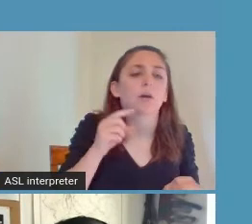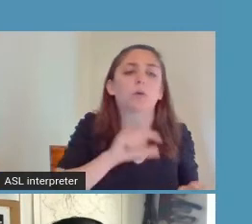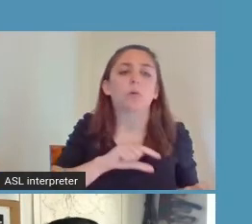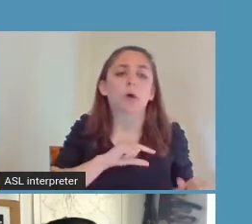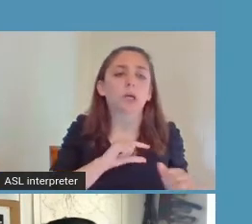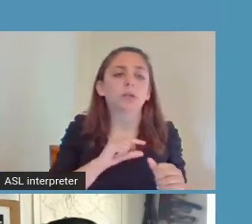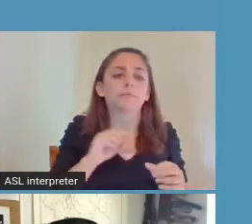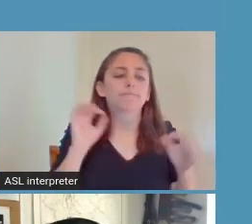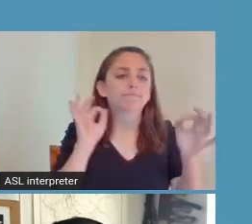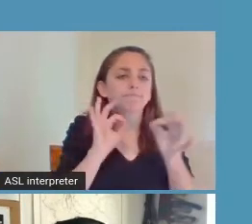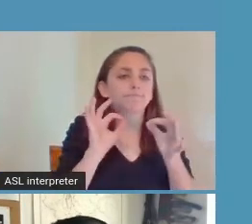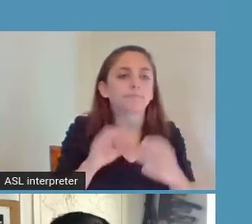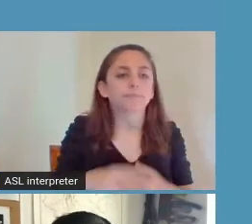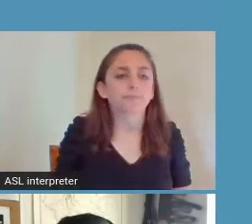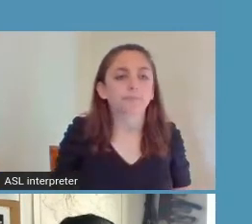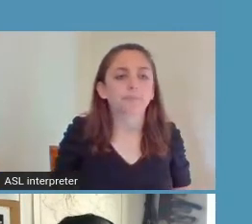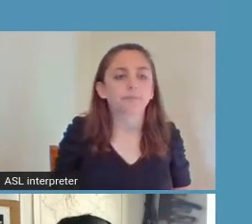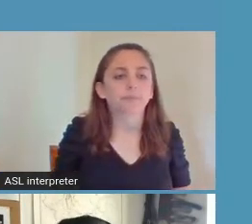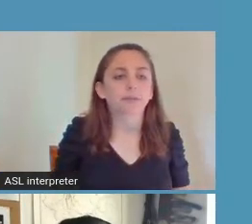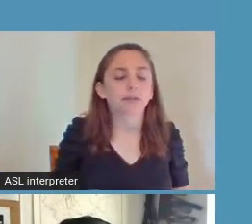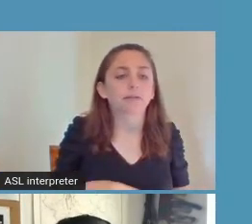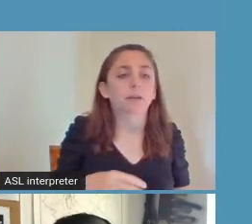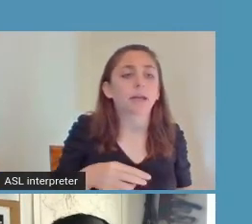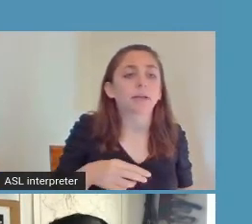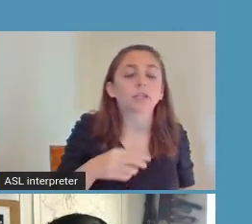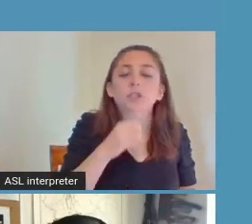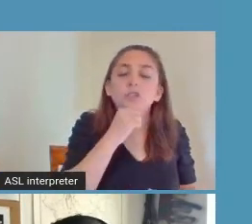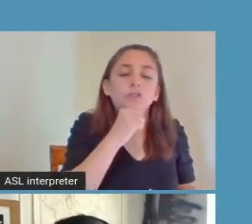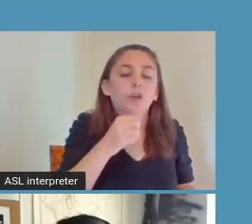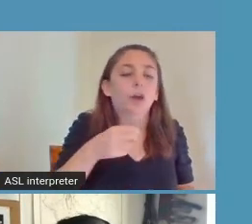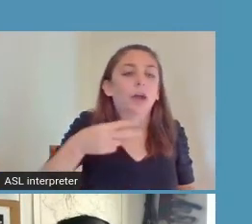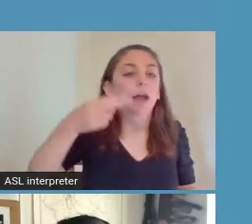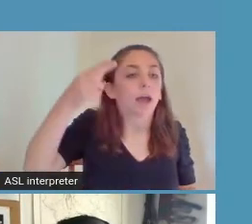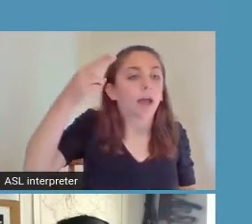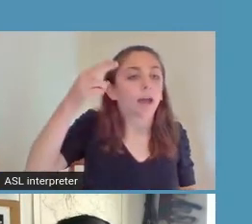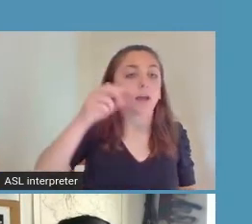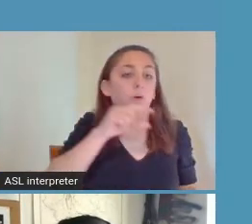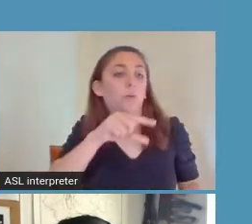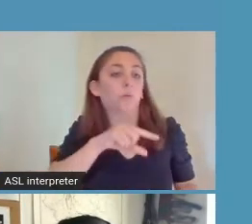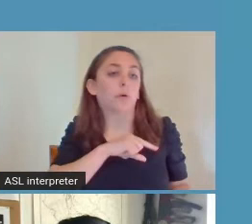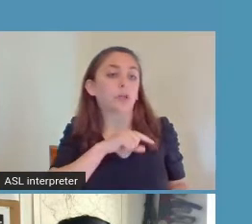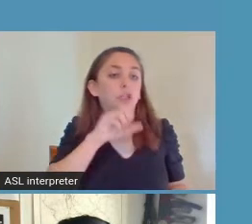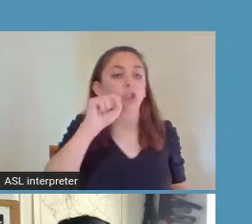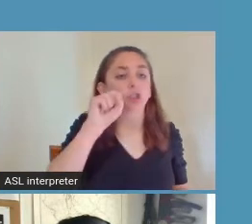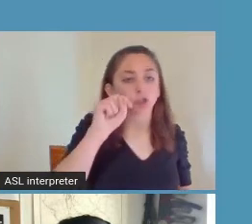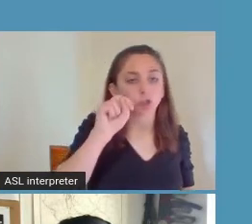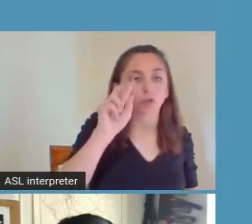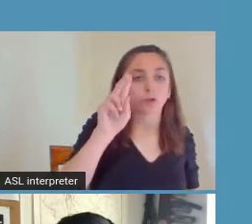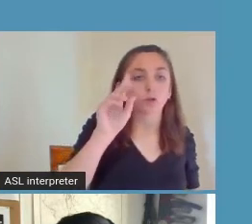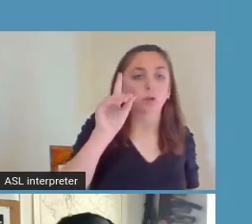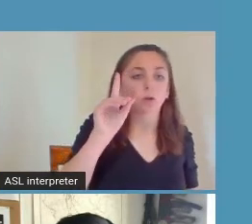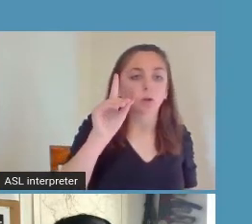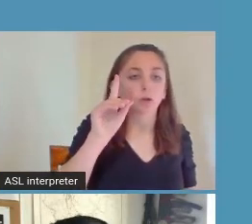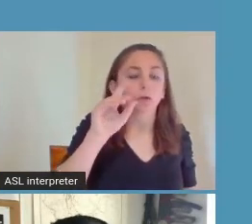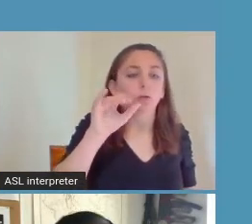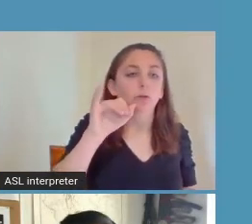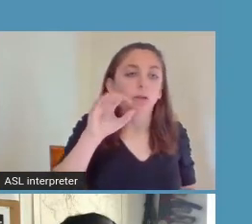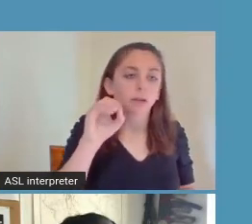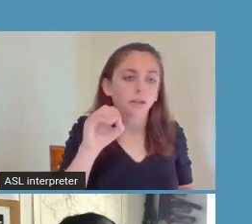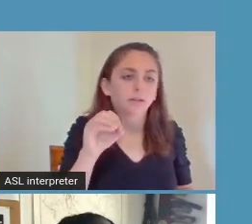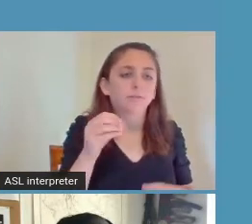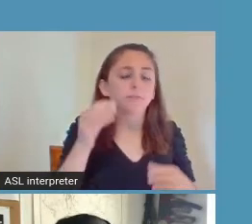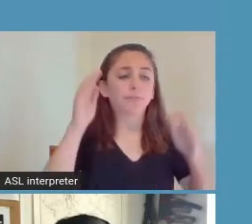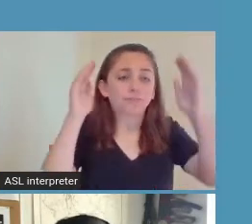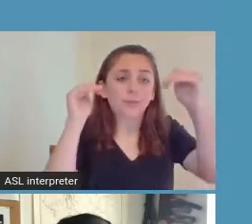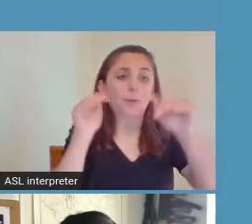designed, not in a high quality studio. So I hope that the Indigenous creators